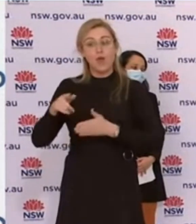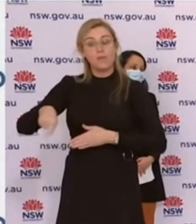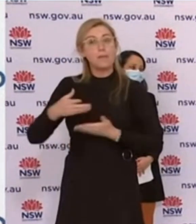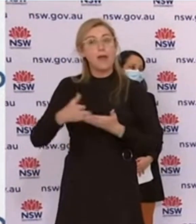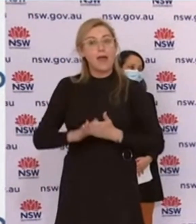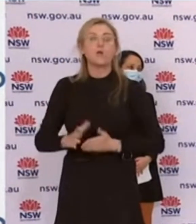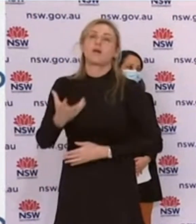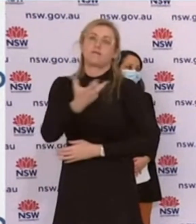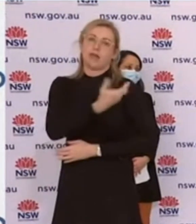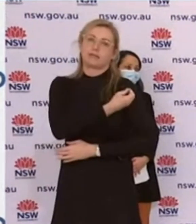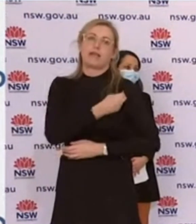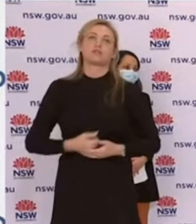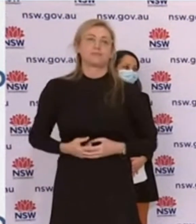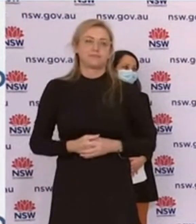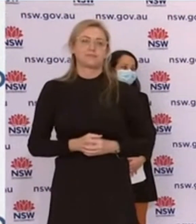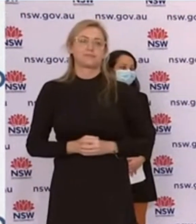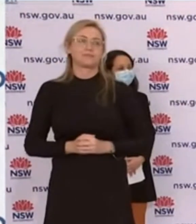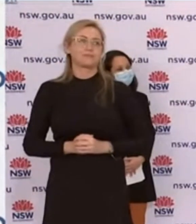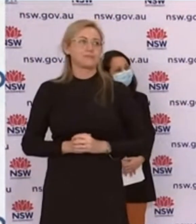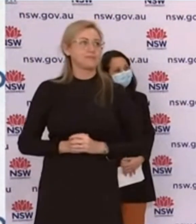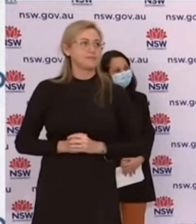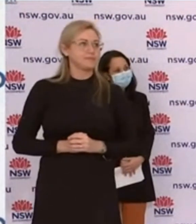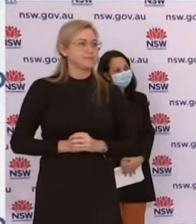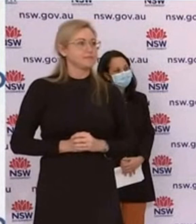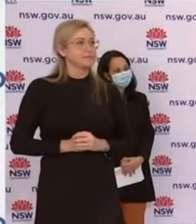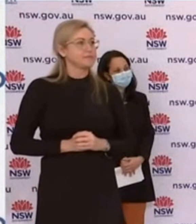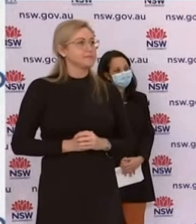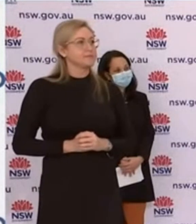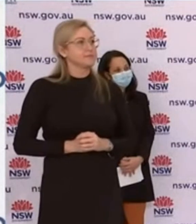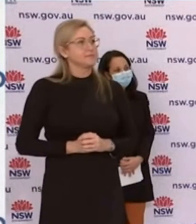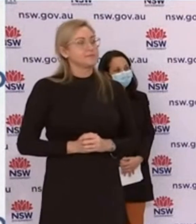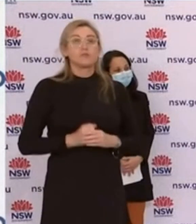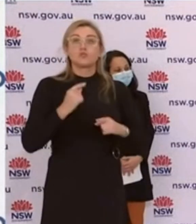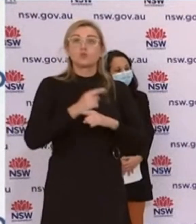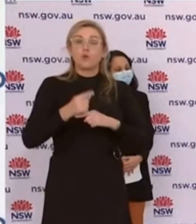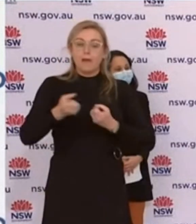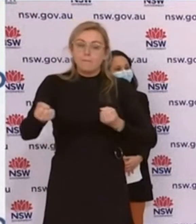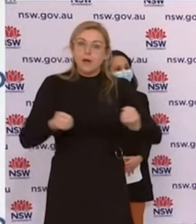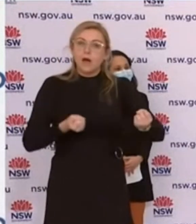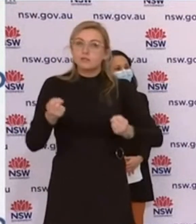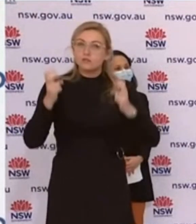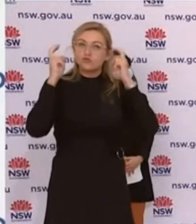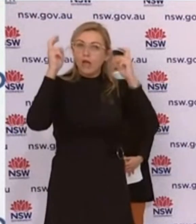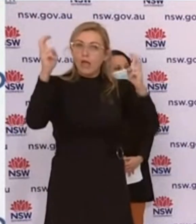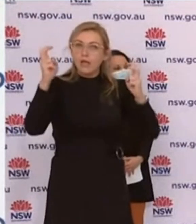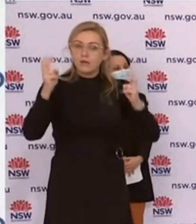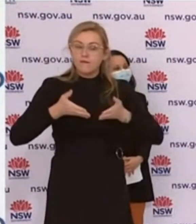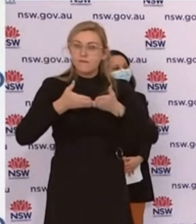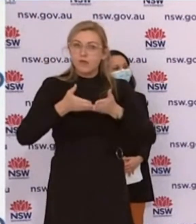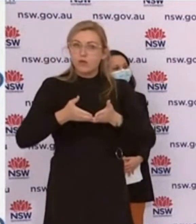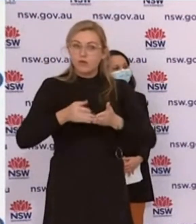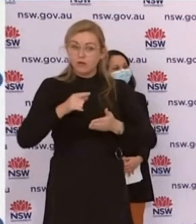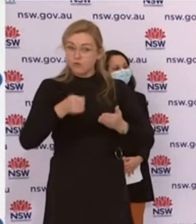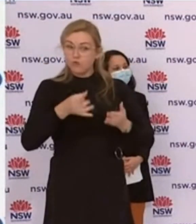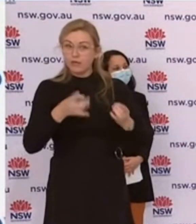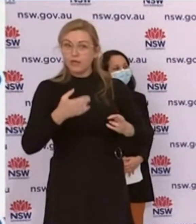vaccinated. Anything that's been done differently to the public transport network to prepare for students going back? What's been done to make the public